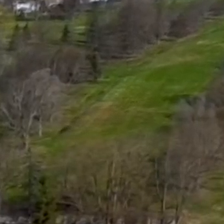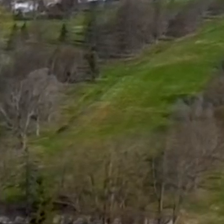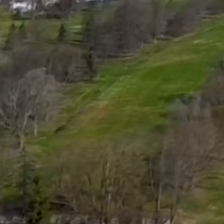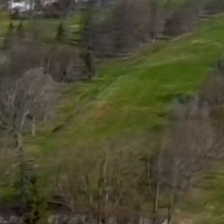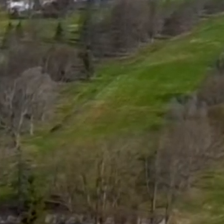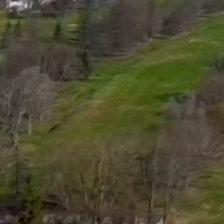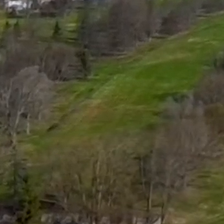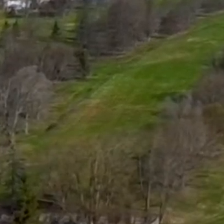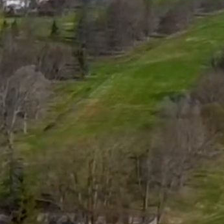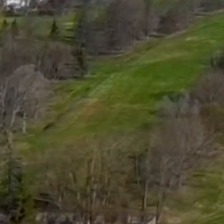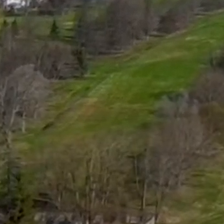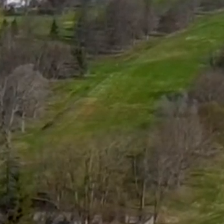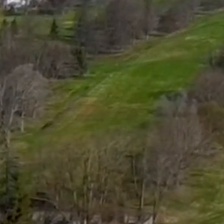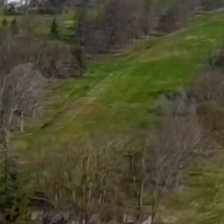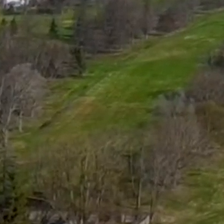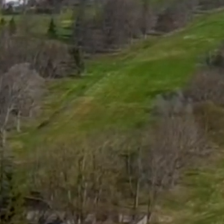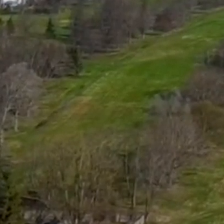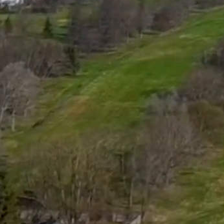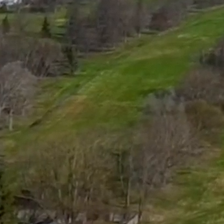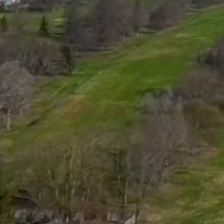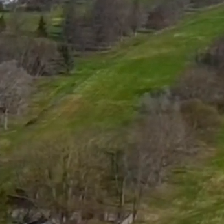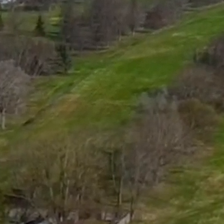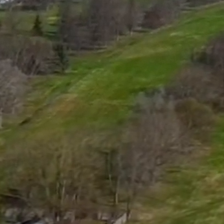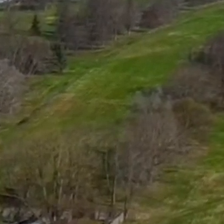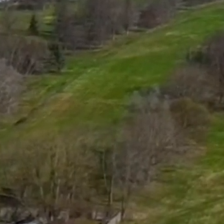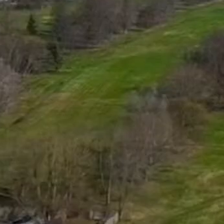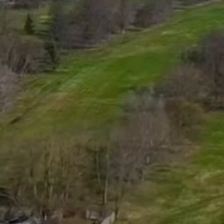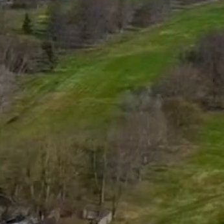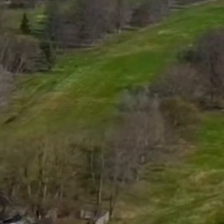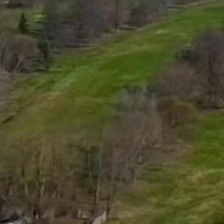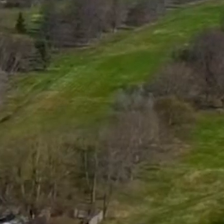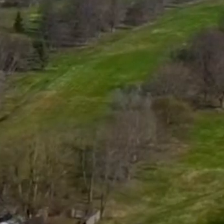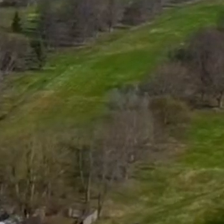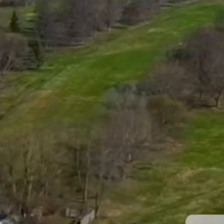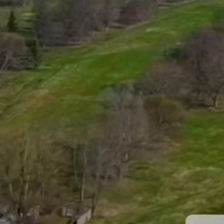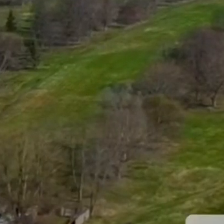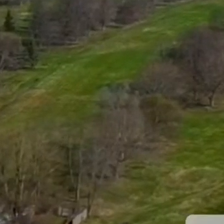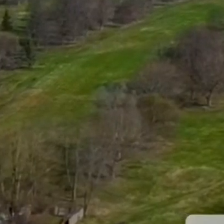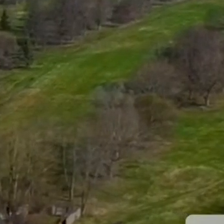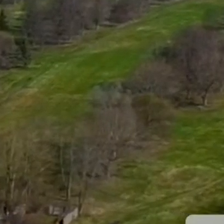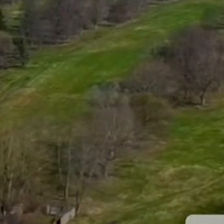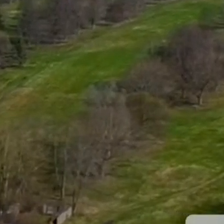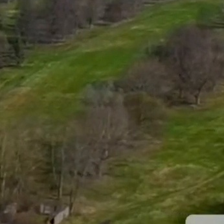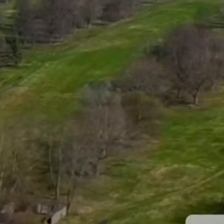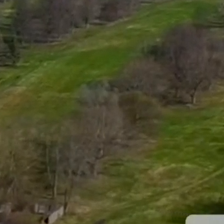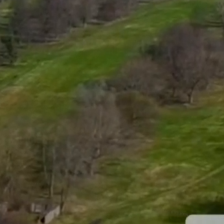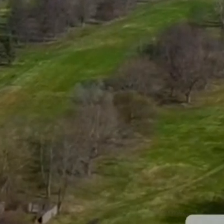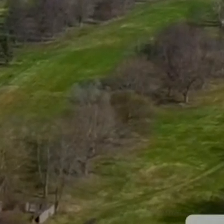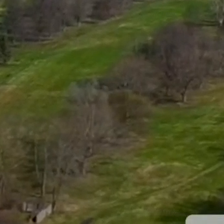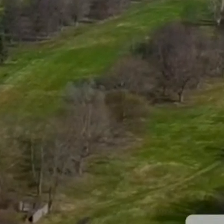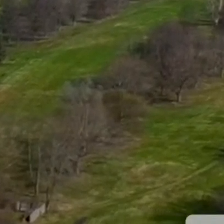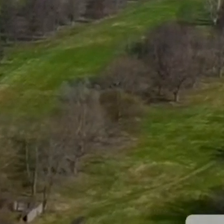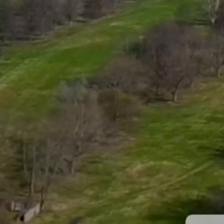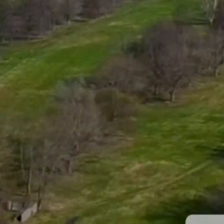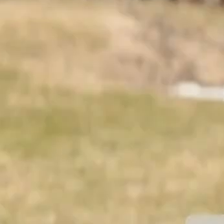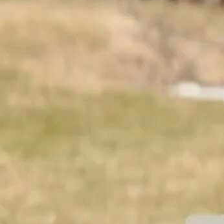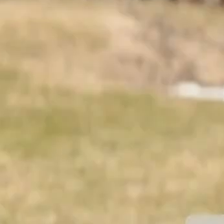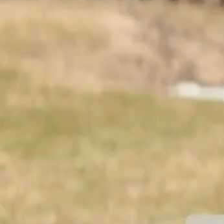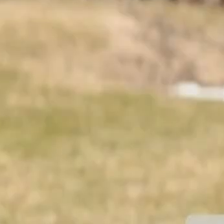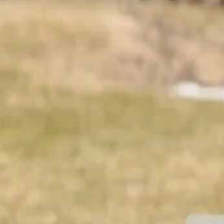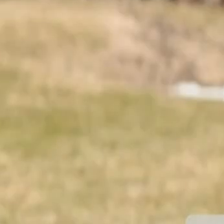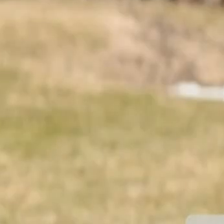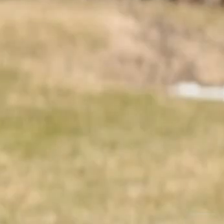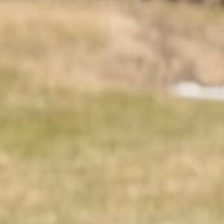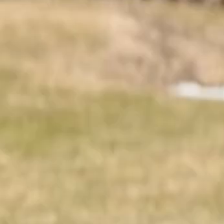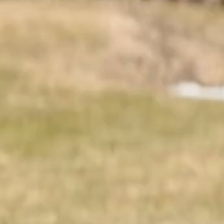Park, which of course is one of our 5 heritage parks. Very exciting project. While we, Erie County, is working on the golf course